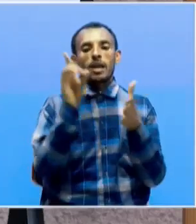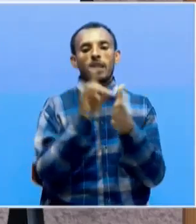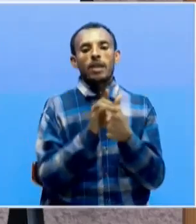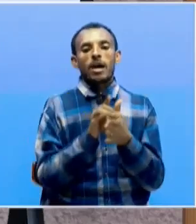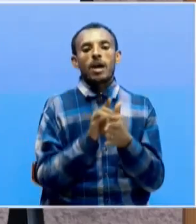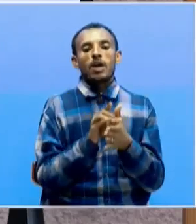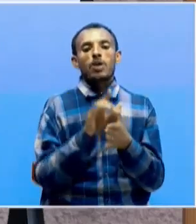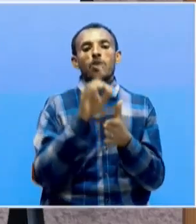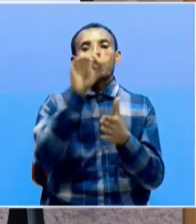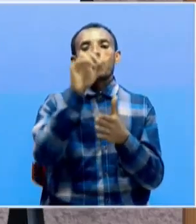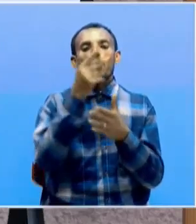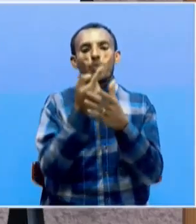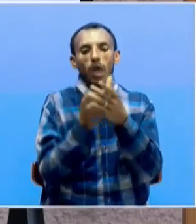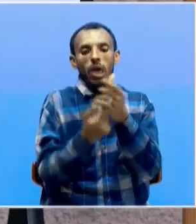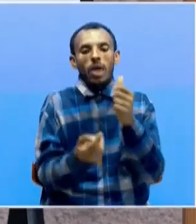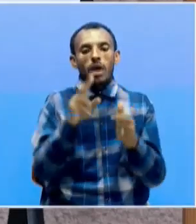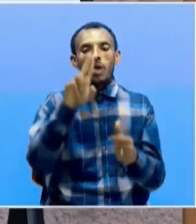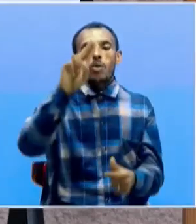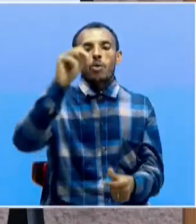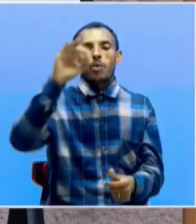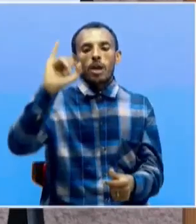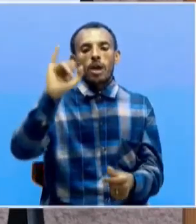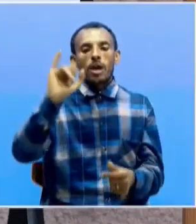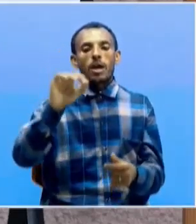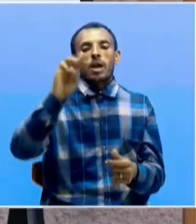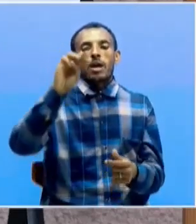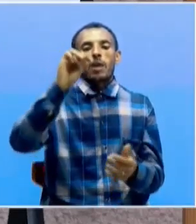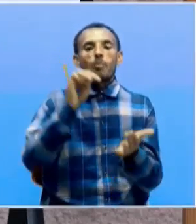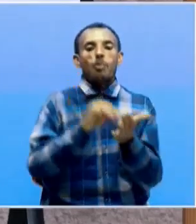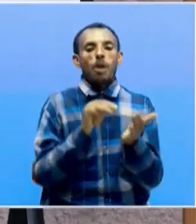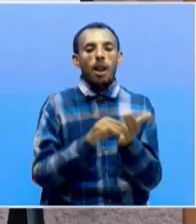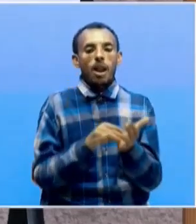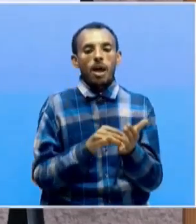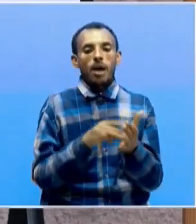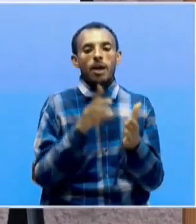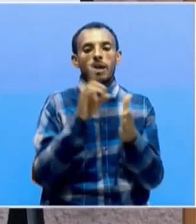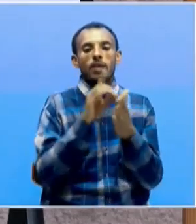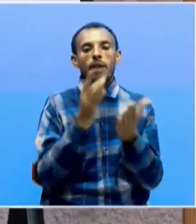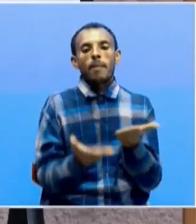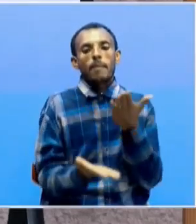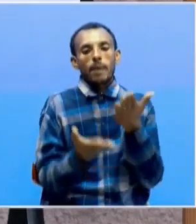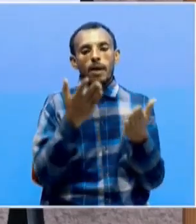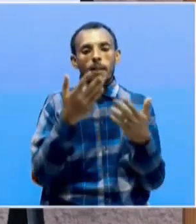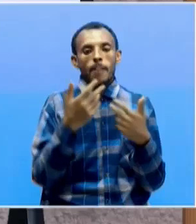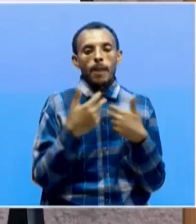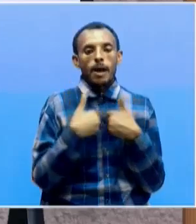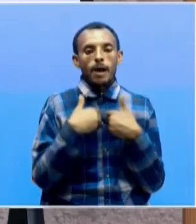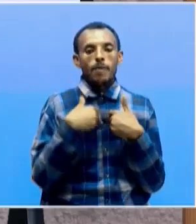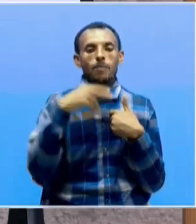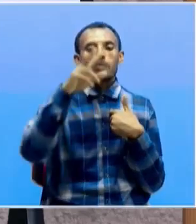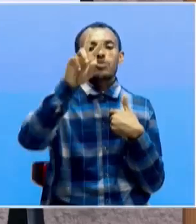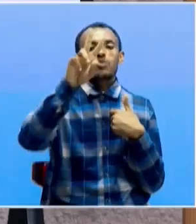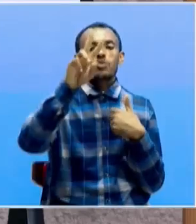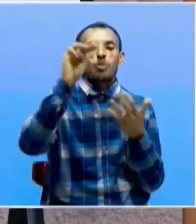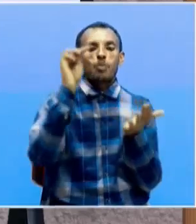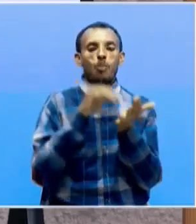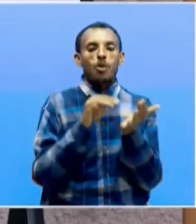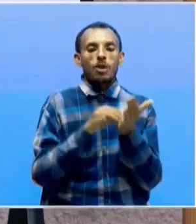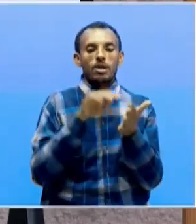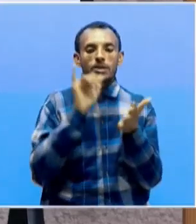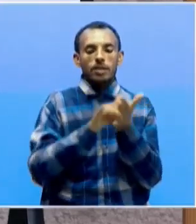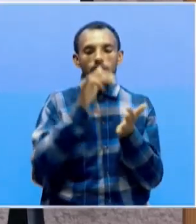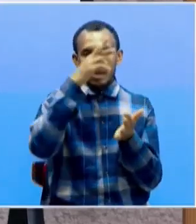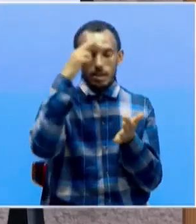unimodal. And a data may have, as you can see here, 2 modes. In that